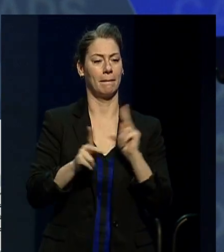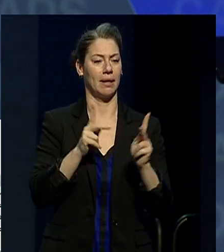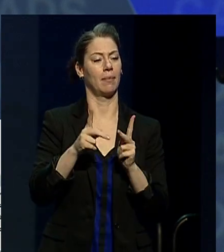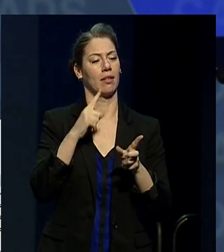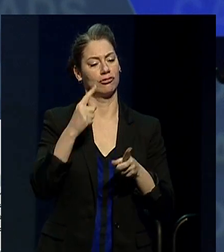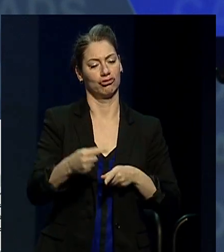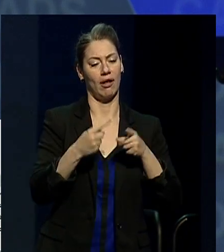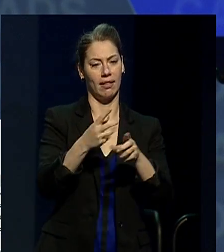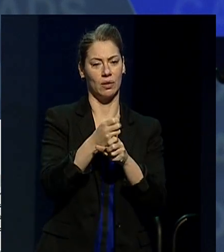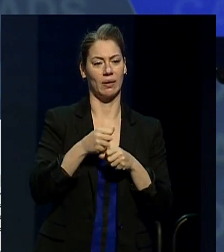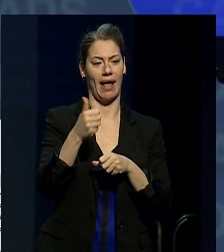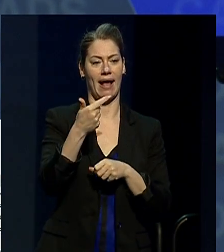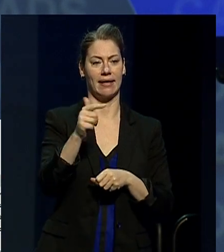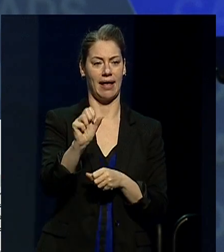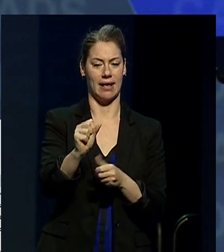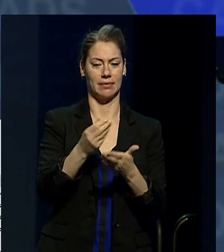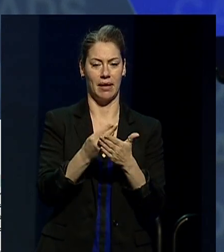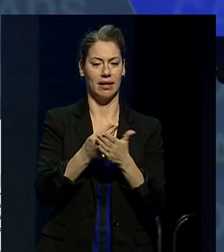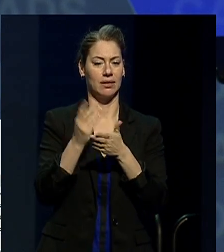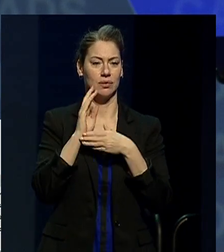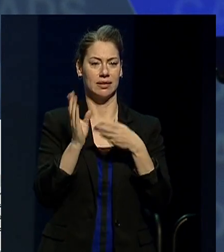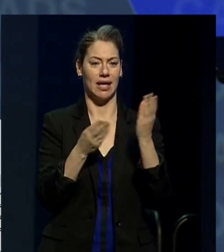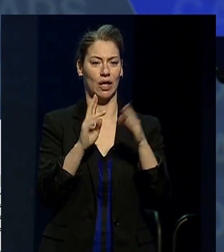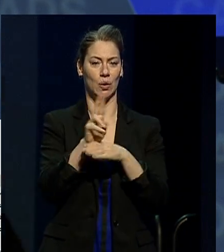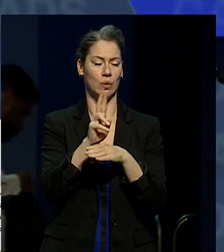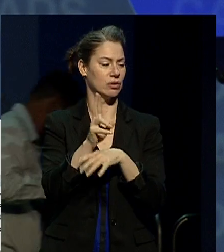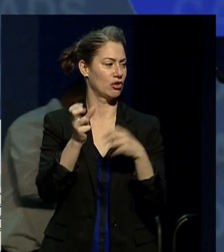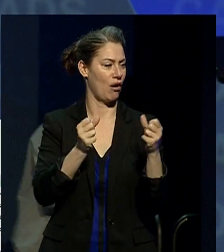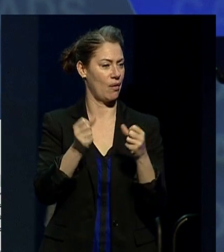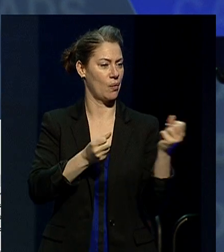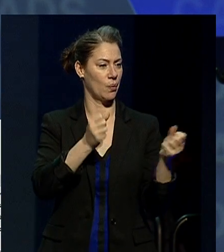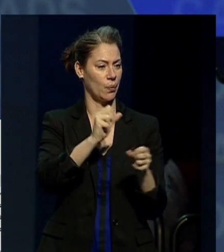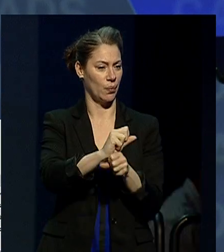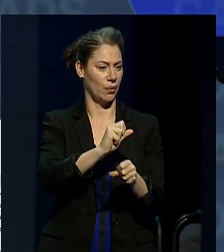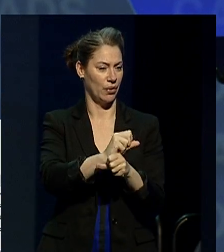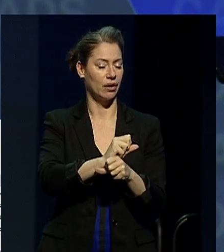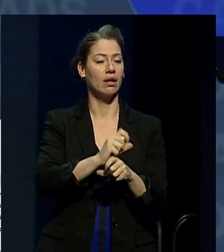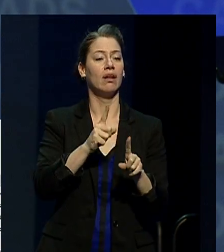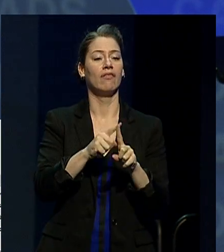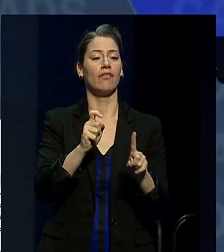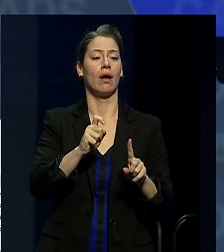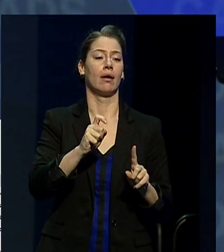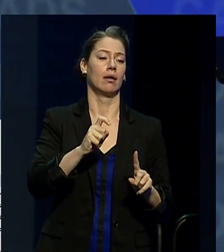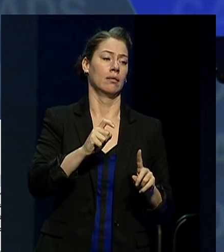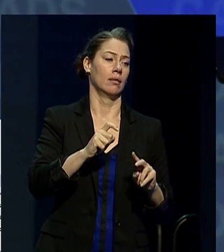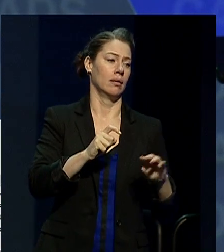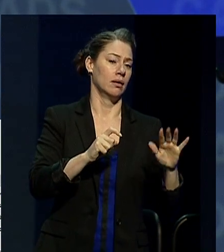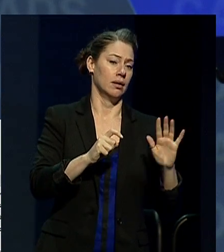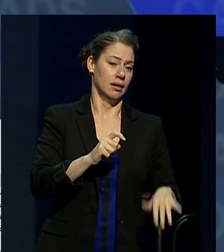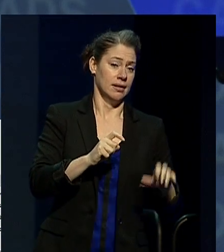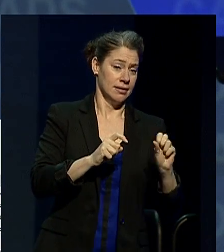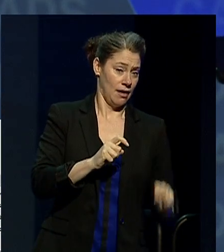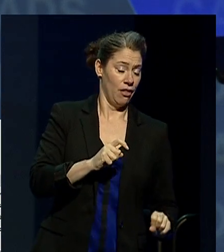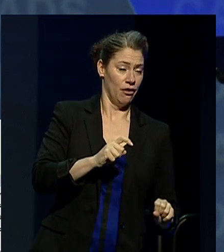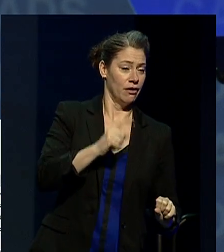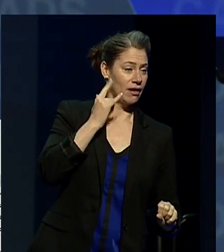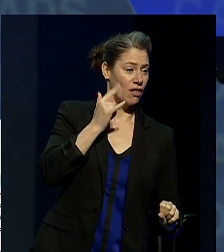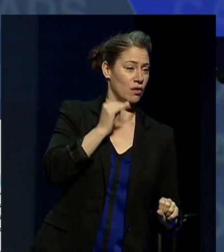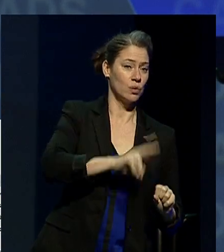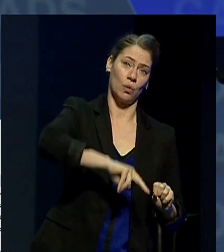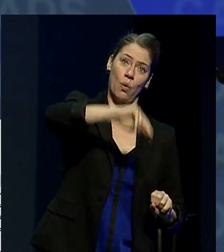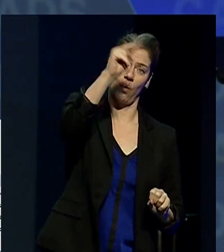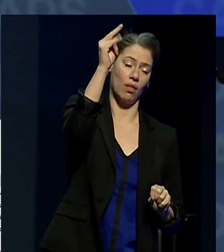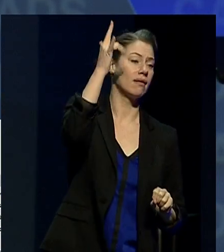to take their used car to work. From National City to the North Coast, millions of Californians are